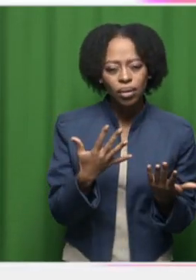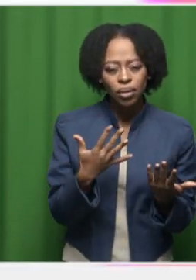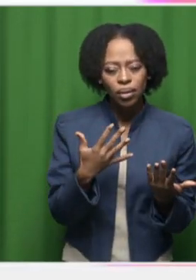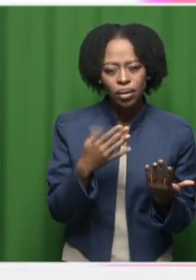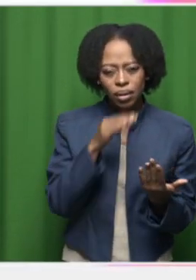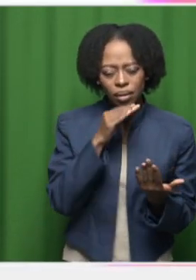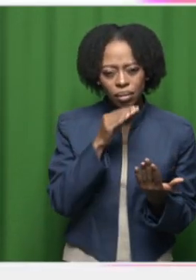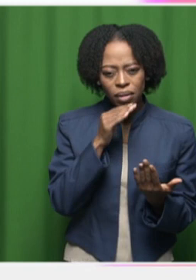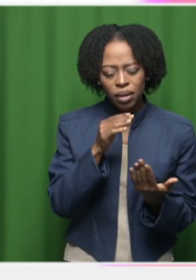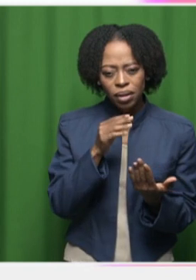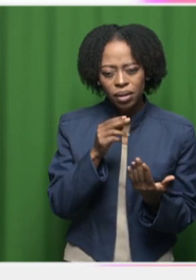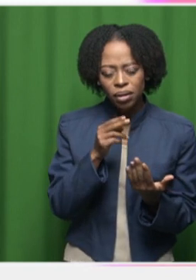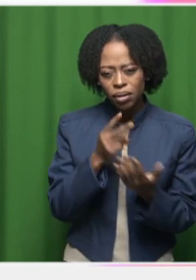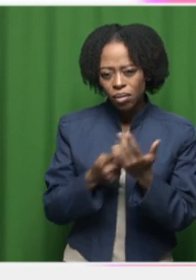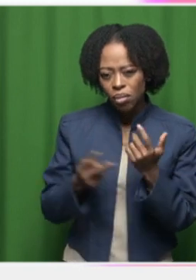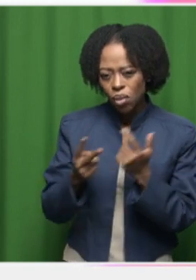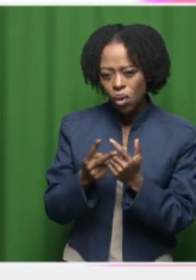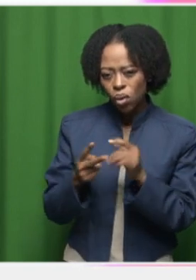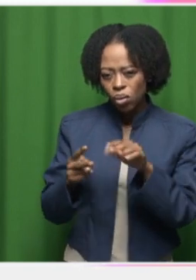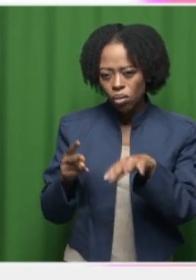both these two key